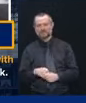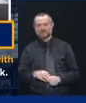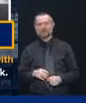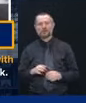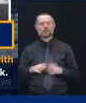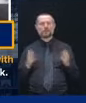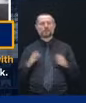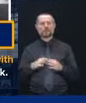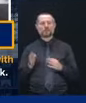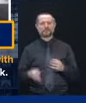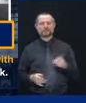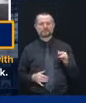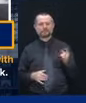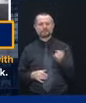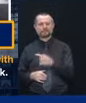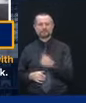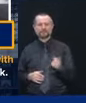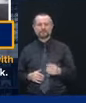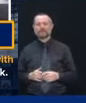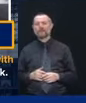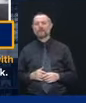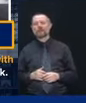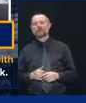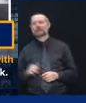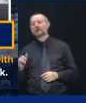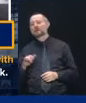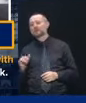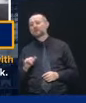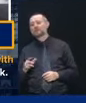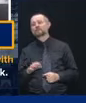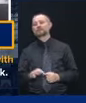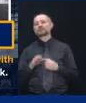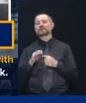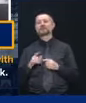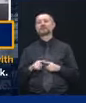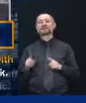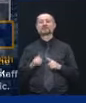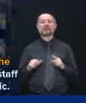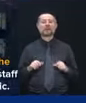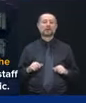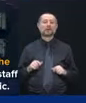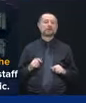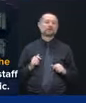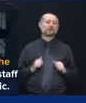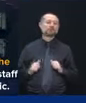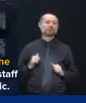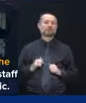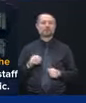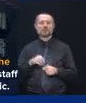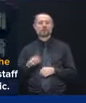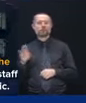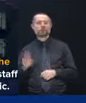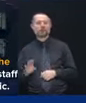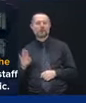going to have a special series of events in Brooklyn, New York, so this is going to be